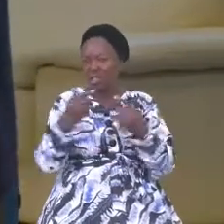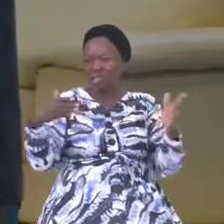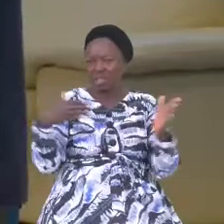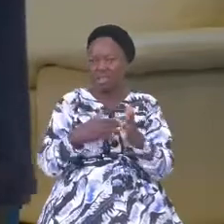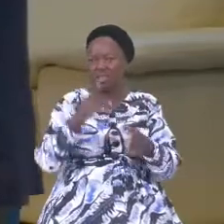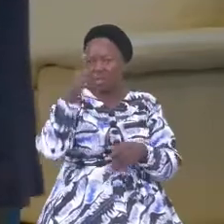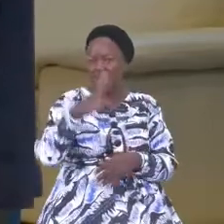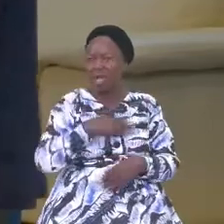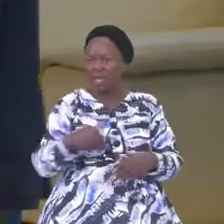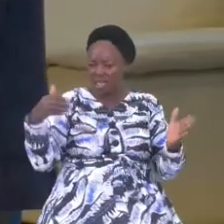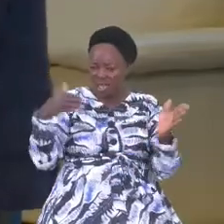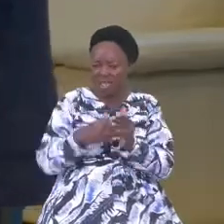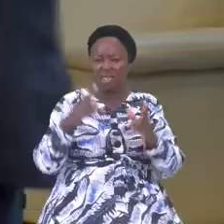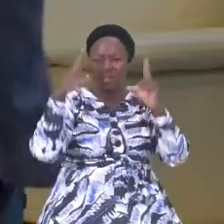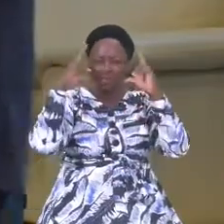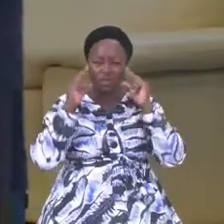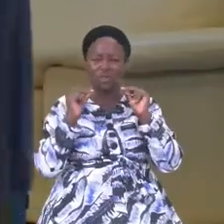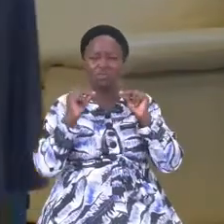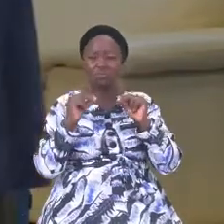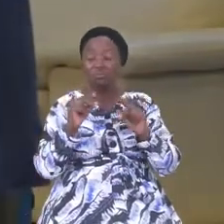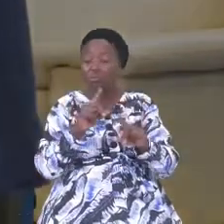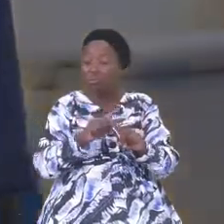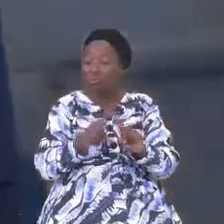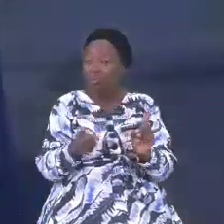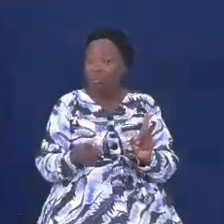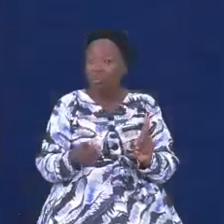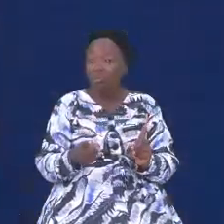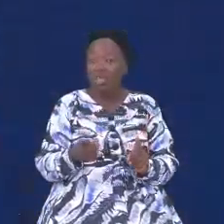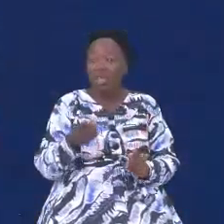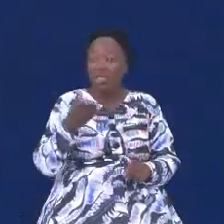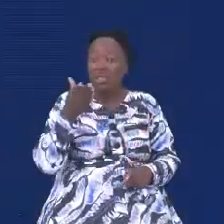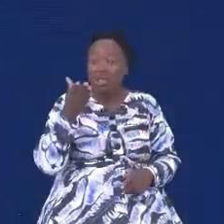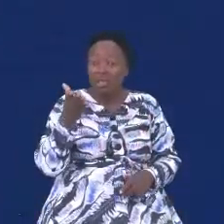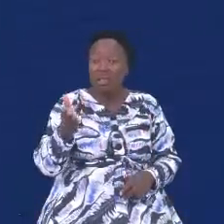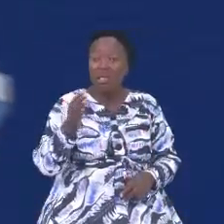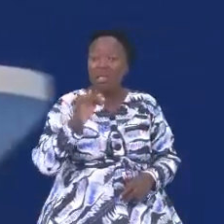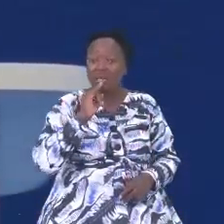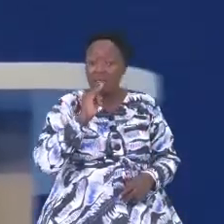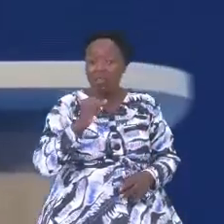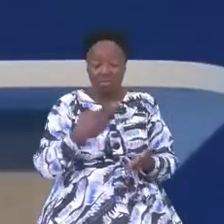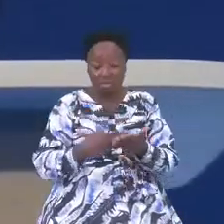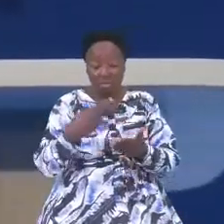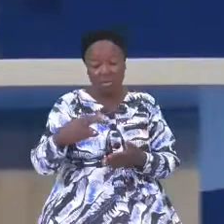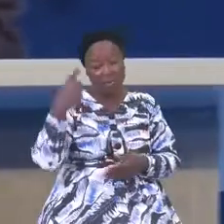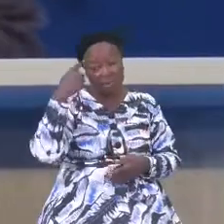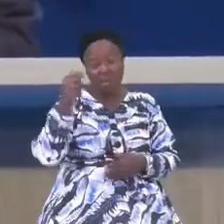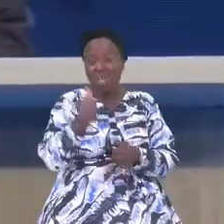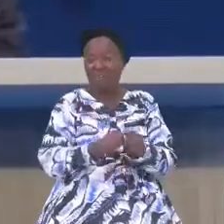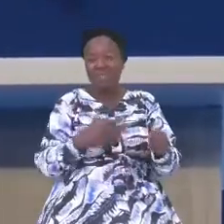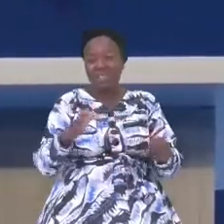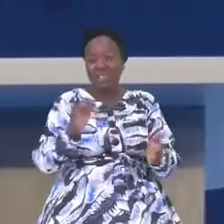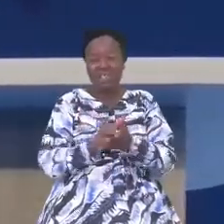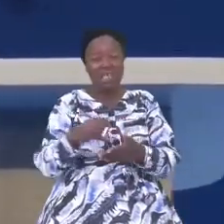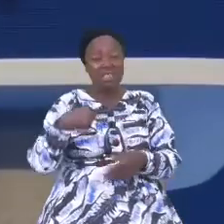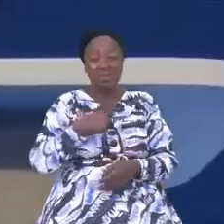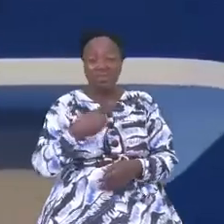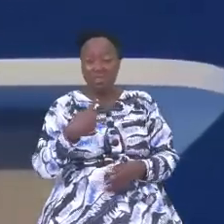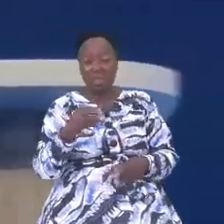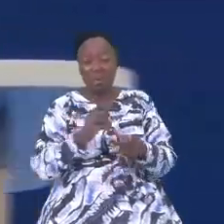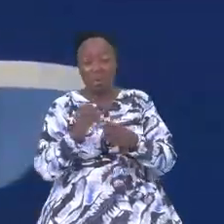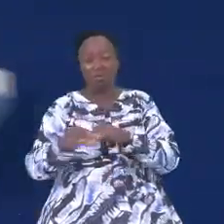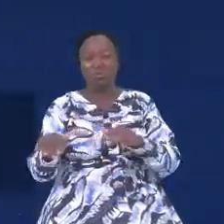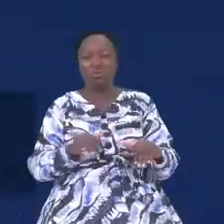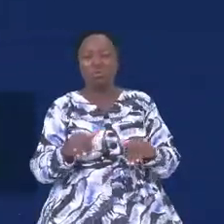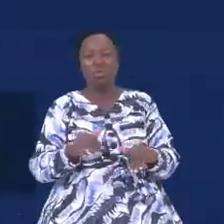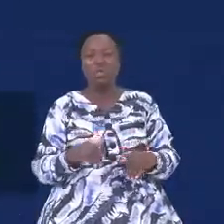and against Moses. But there is consequence for everything we say or do. Look